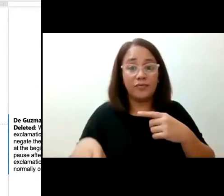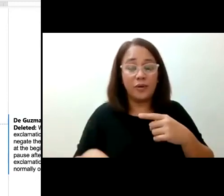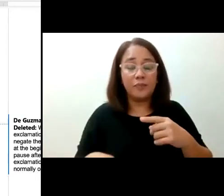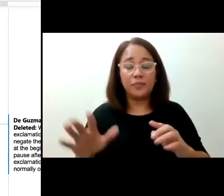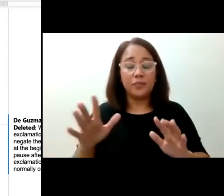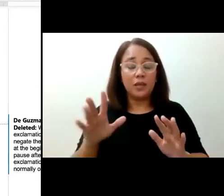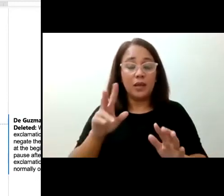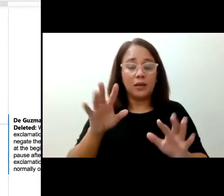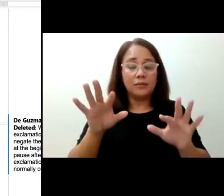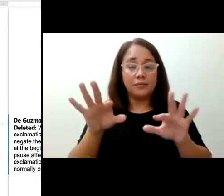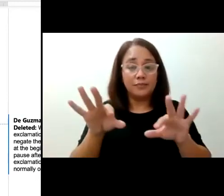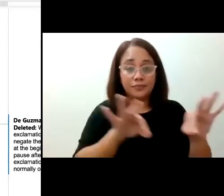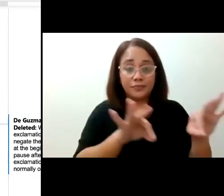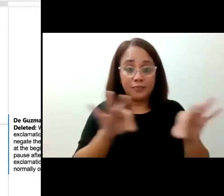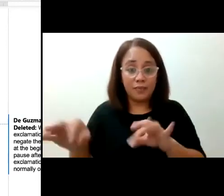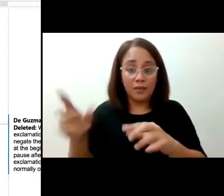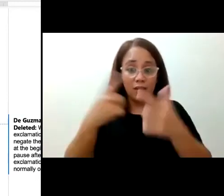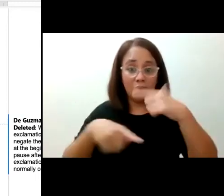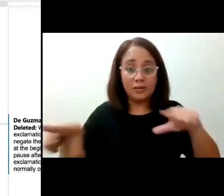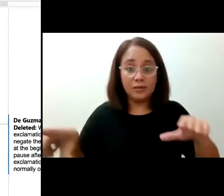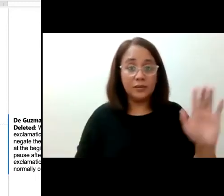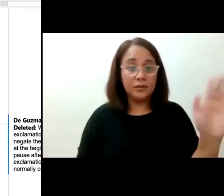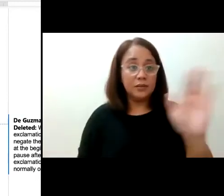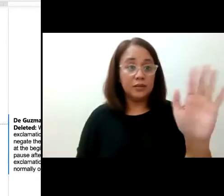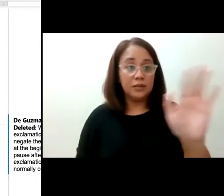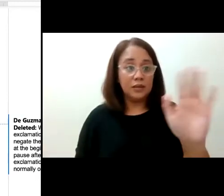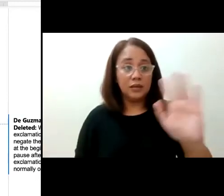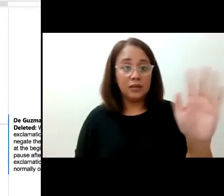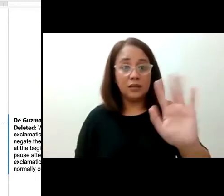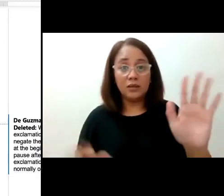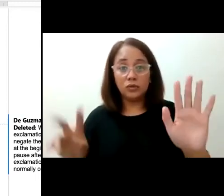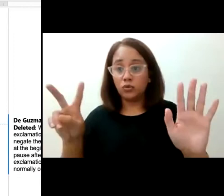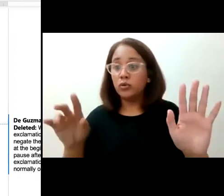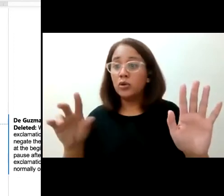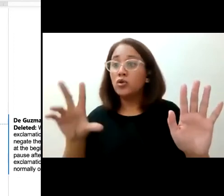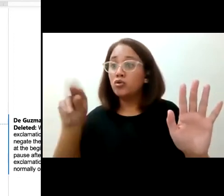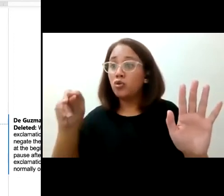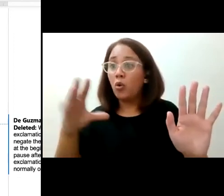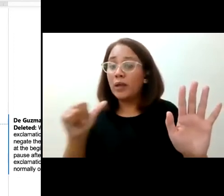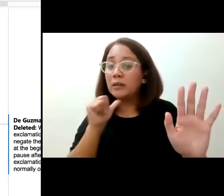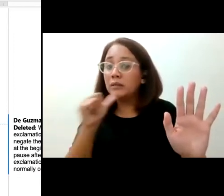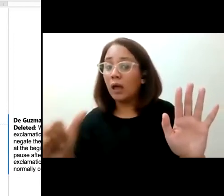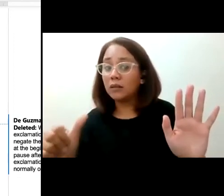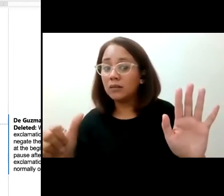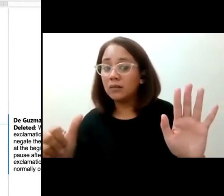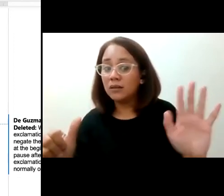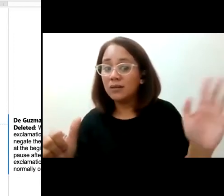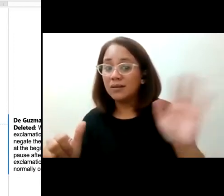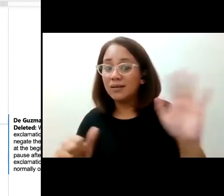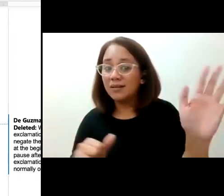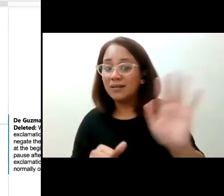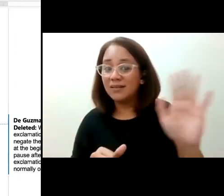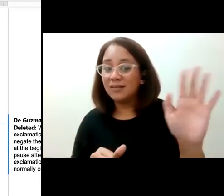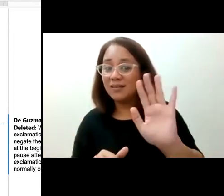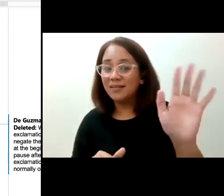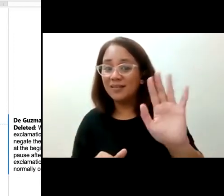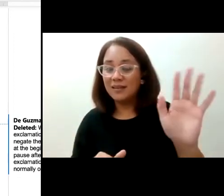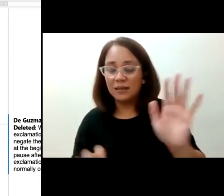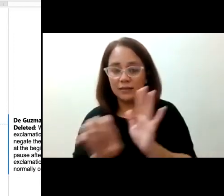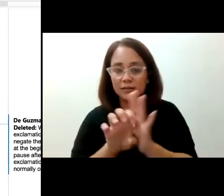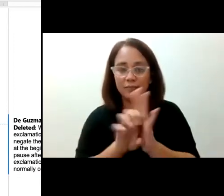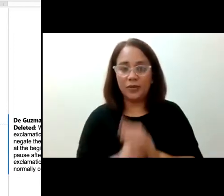Chi Minh City Sign Language, this means no and not. So you would say, for example, like,